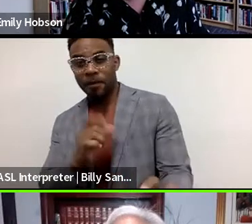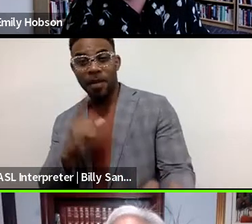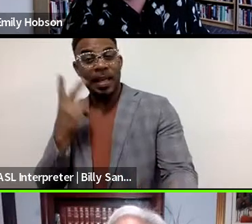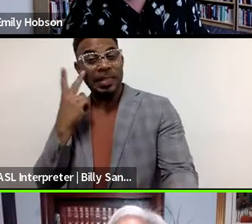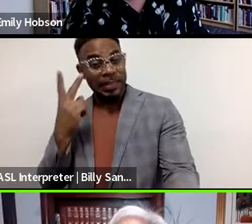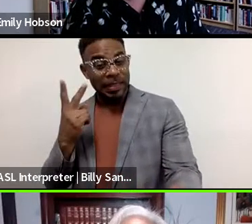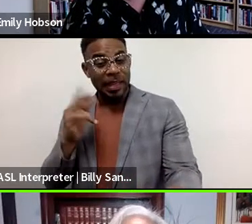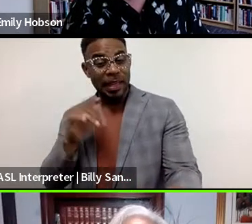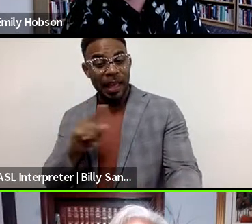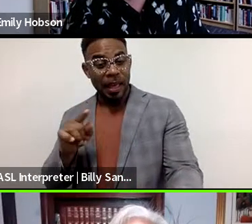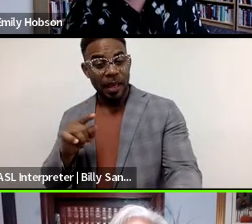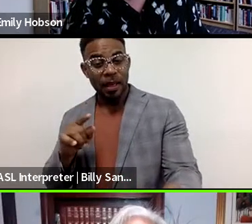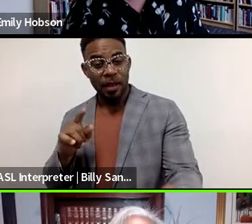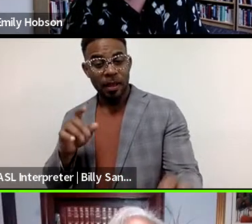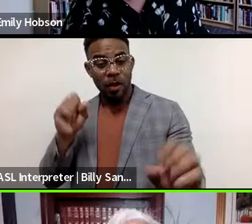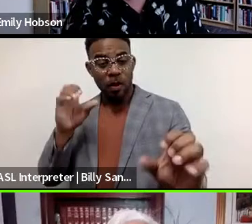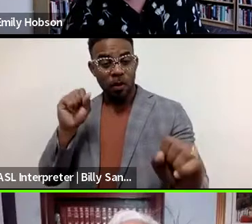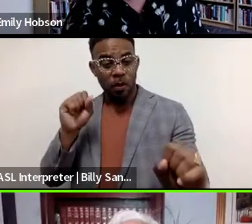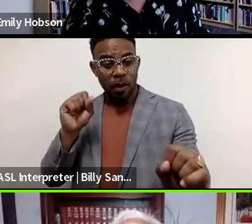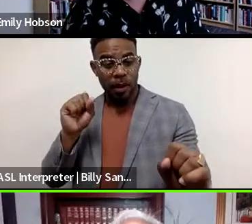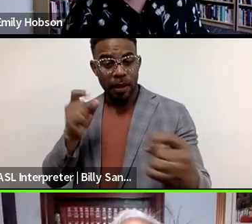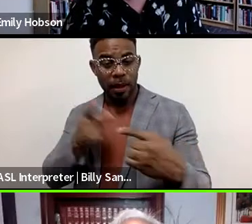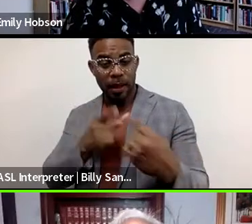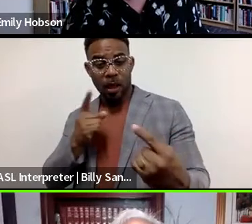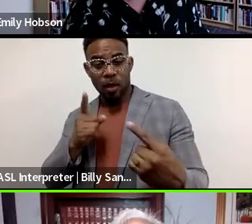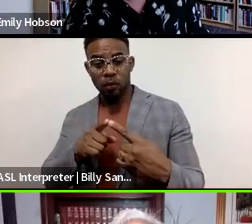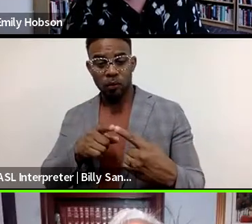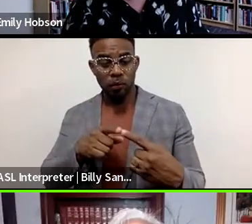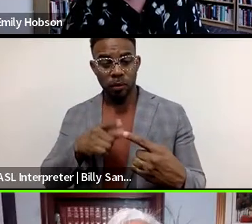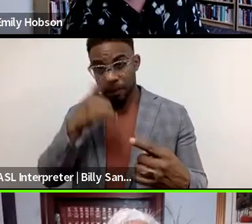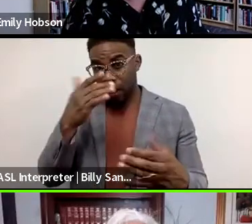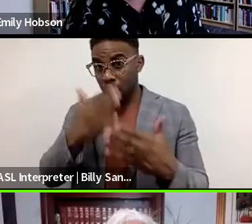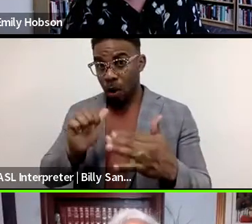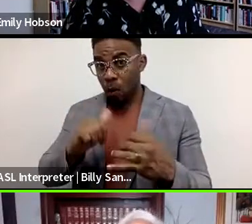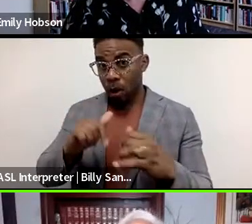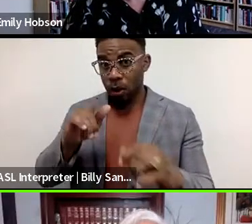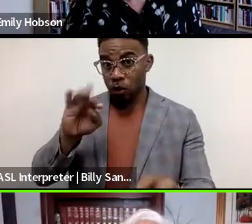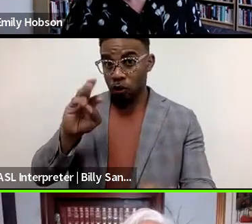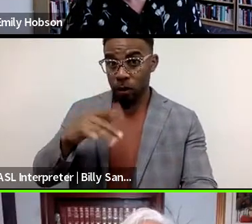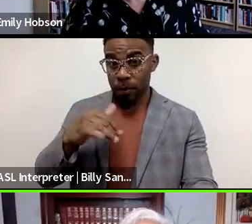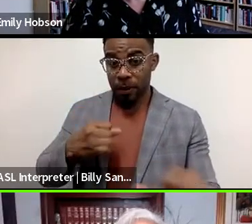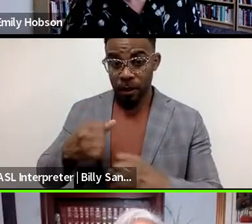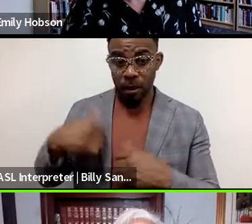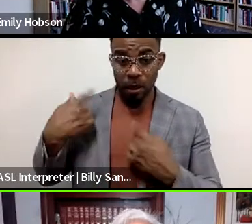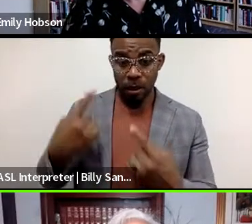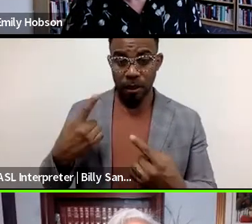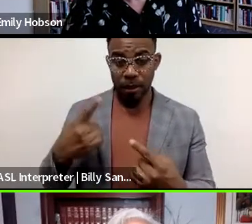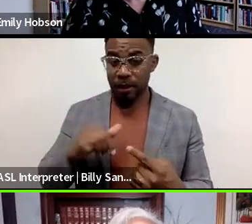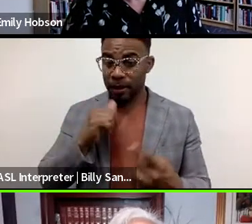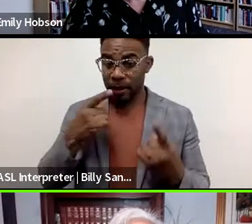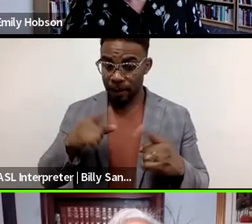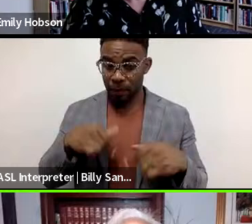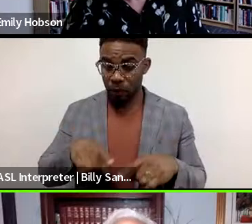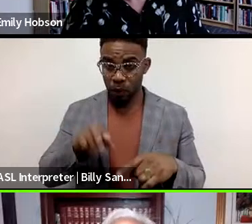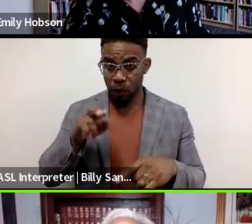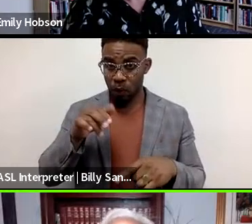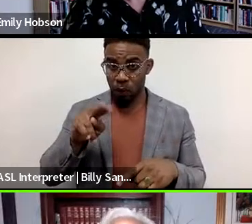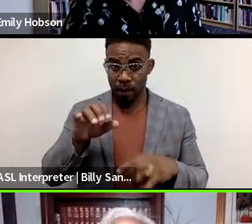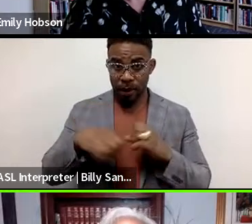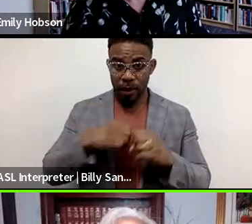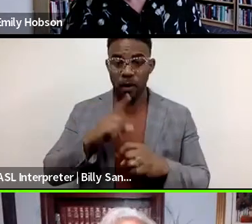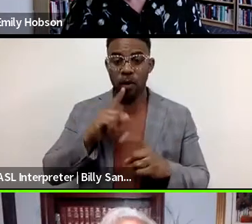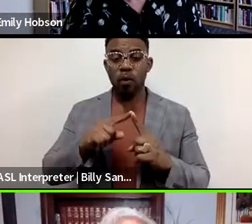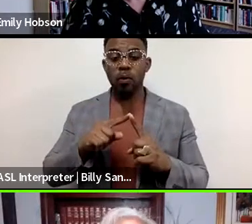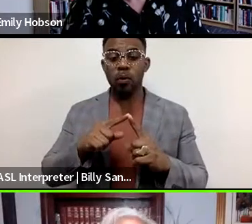see it as an incredible counter to, because part of what the Trump years have done that didn't happen during the Reagan years was